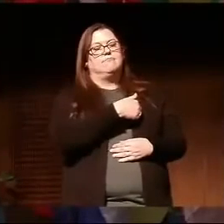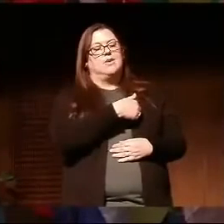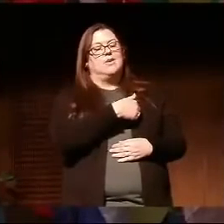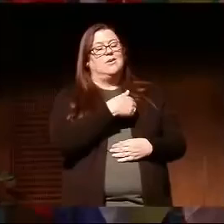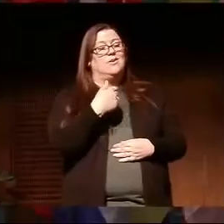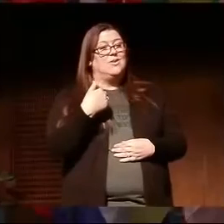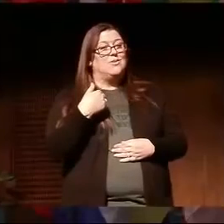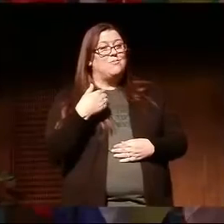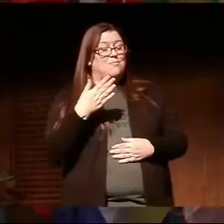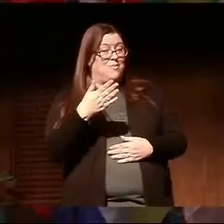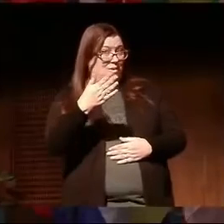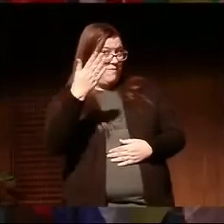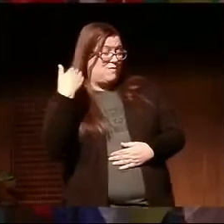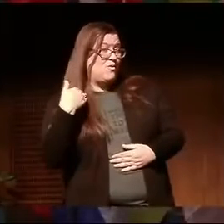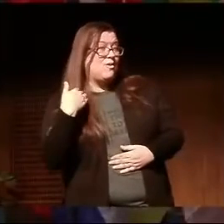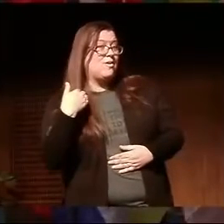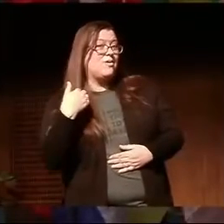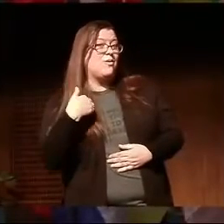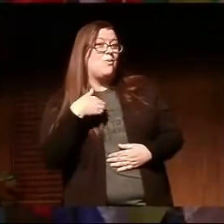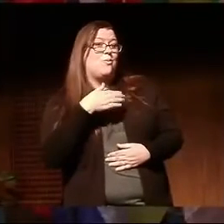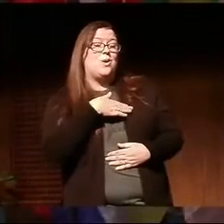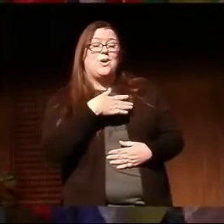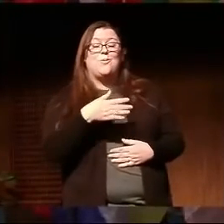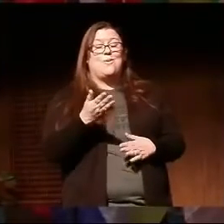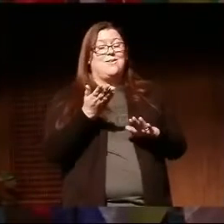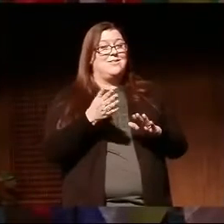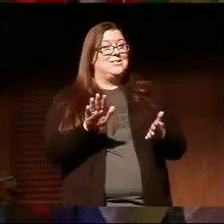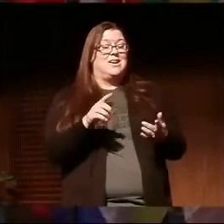we were dying of a disease,